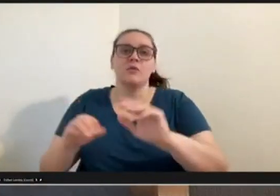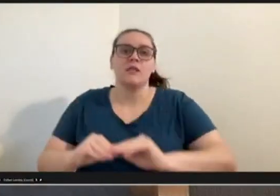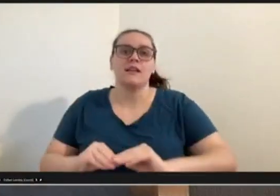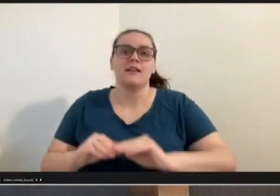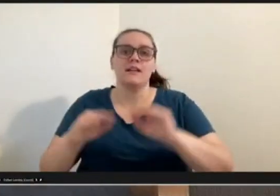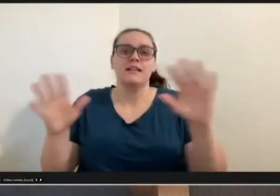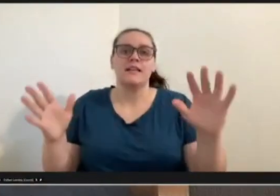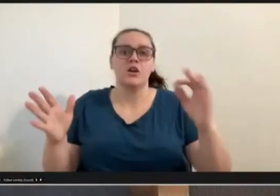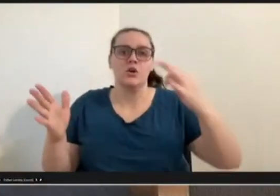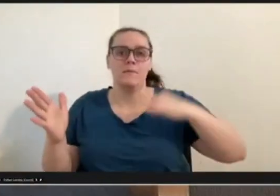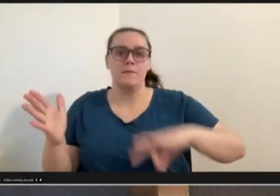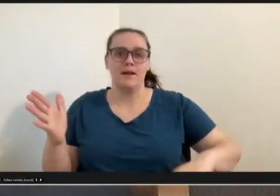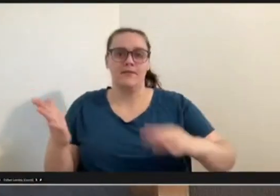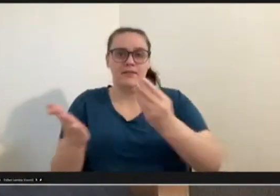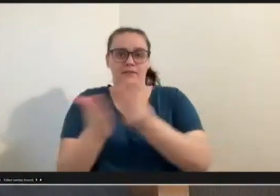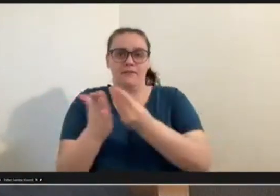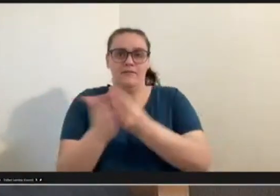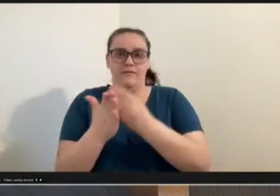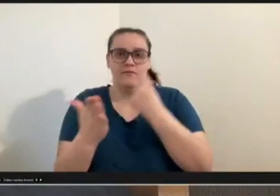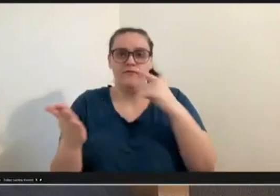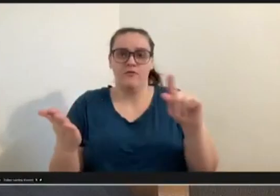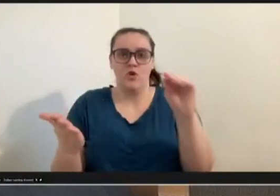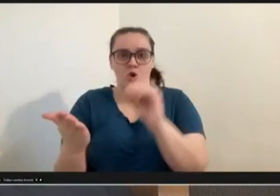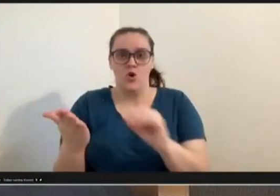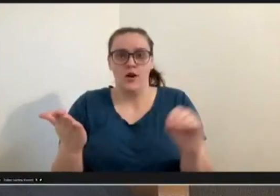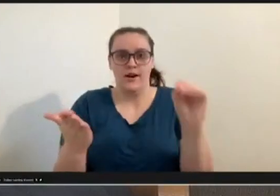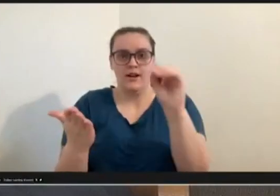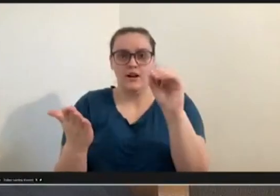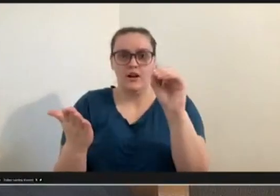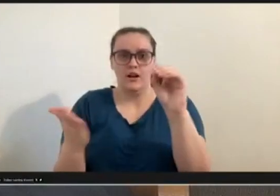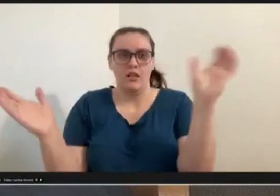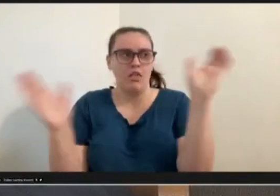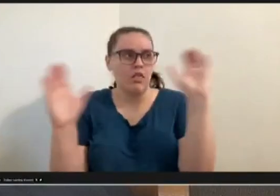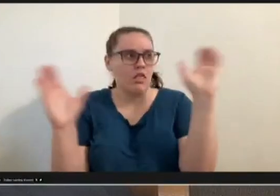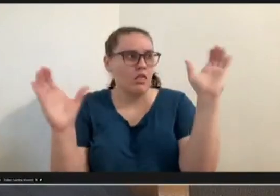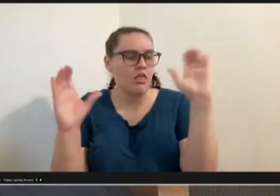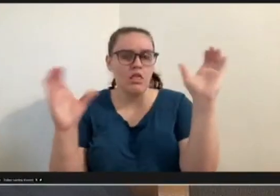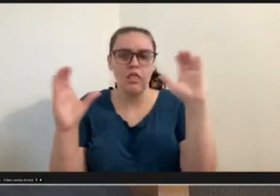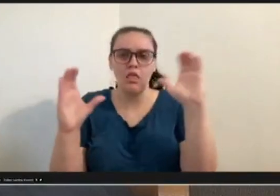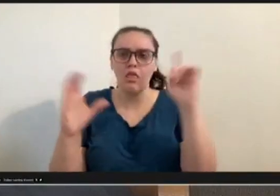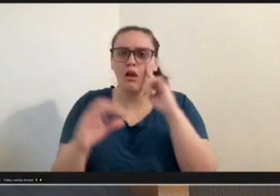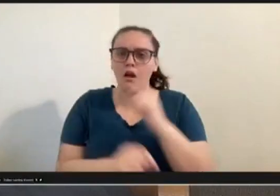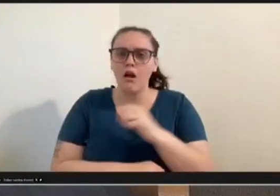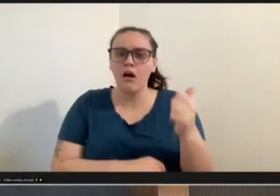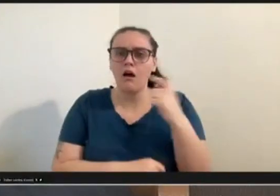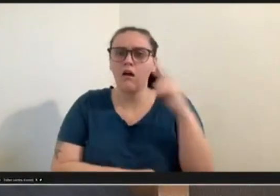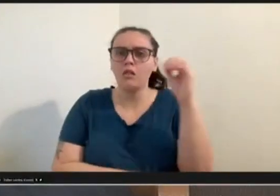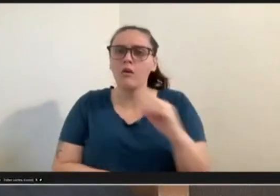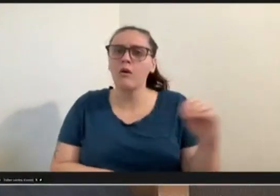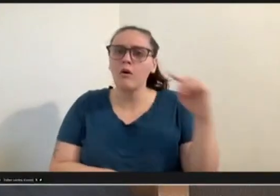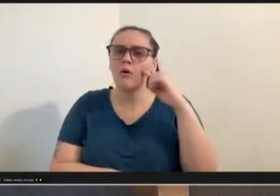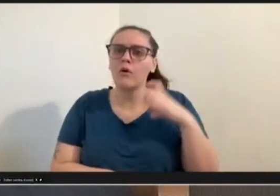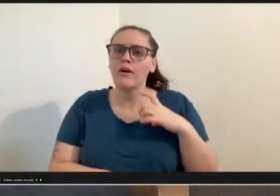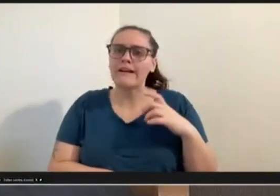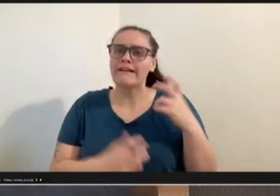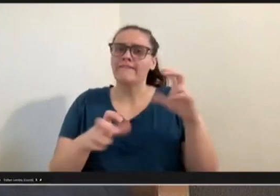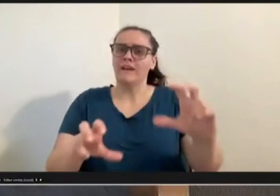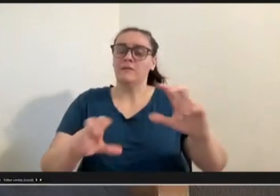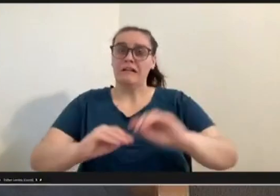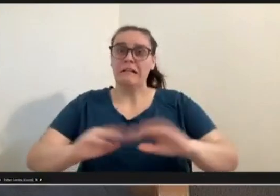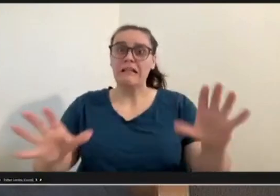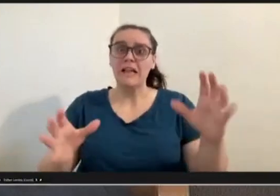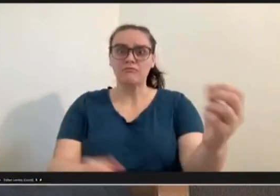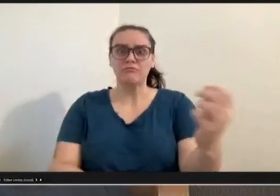benefit to Oregon. It's hard to find any other statewide investment that provides such a significant and clear-cut return. What's